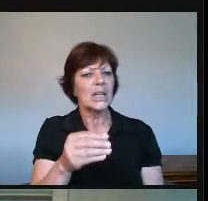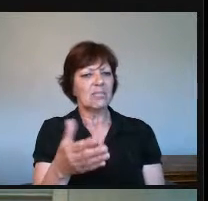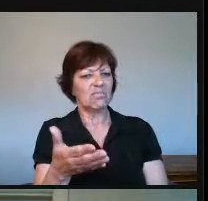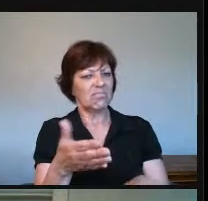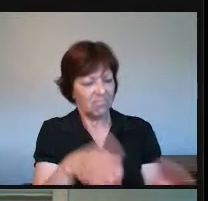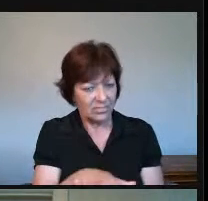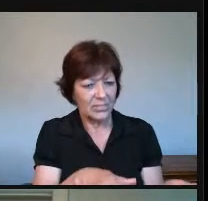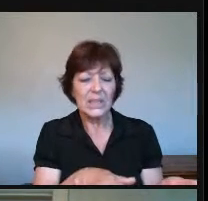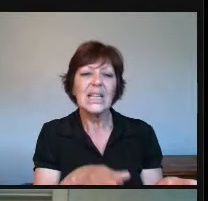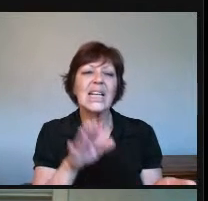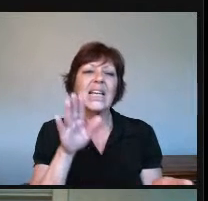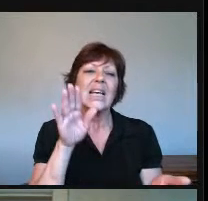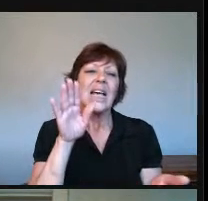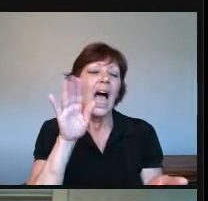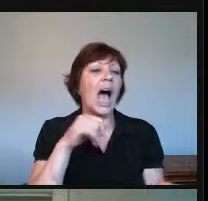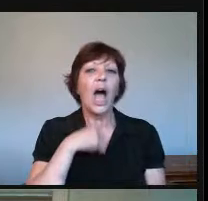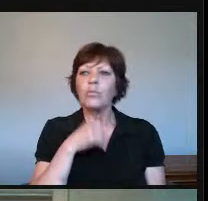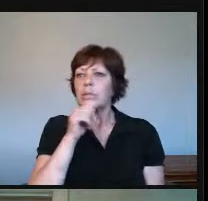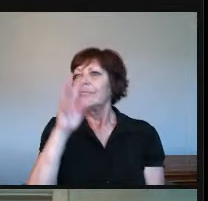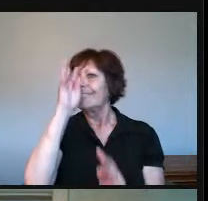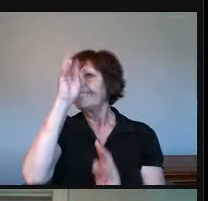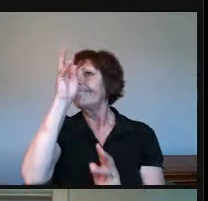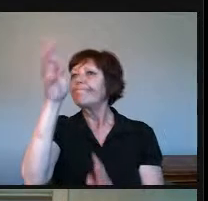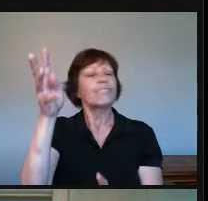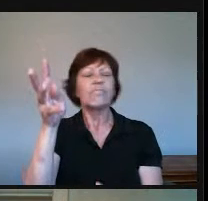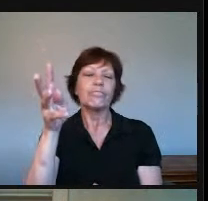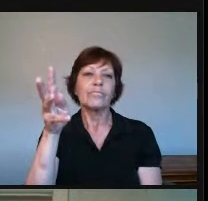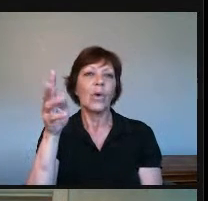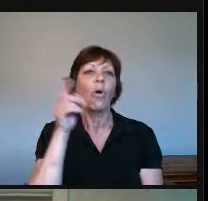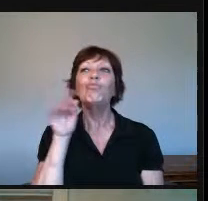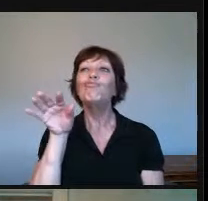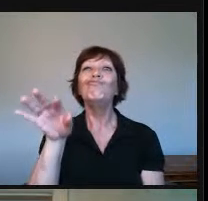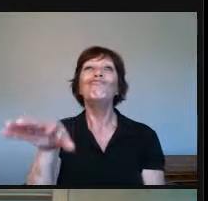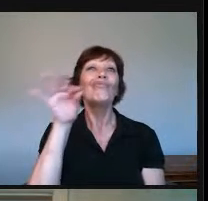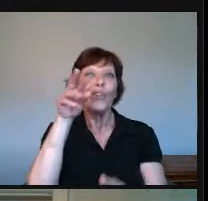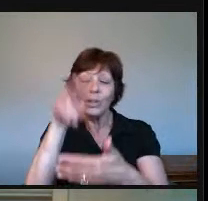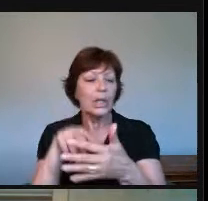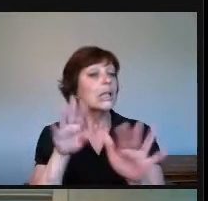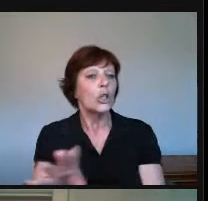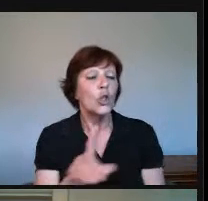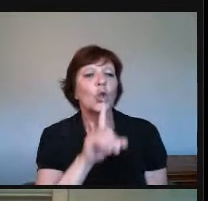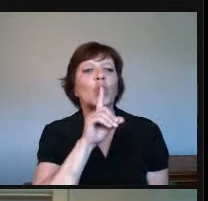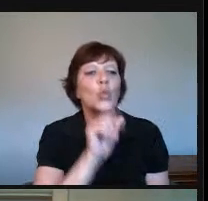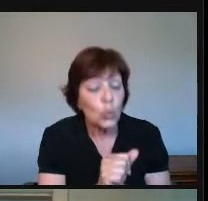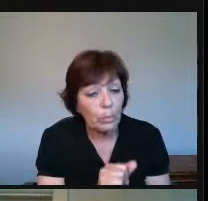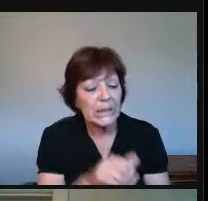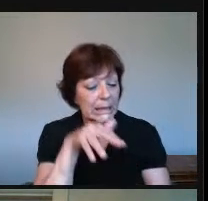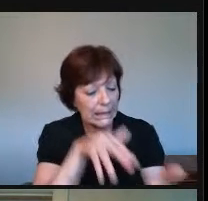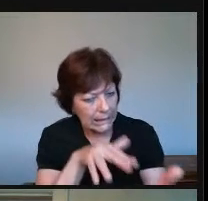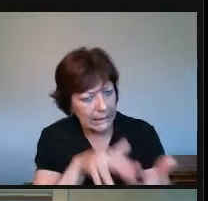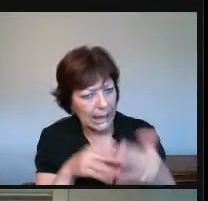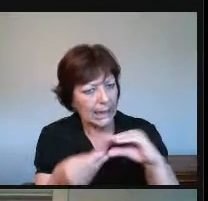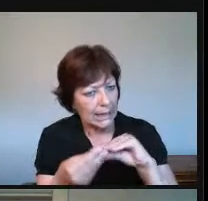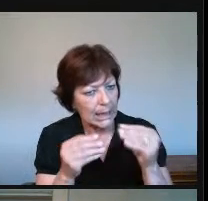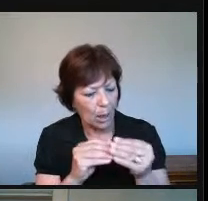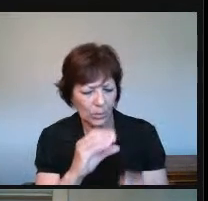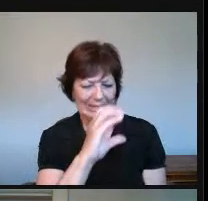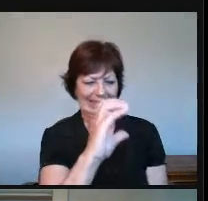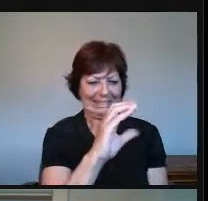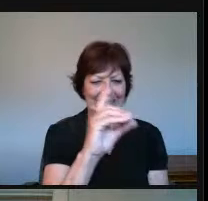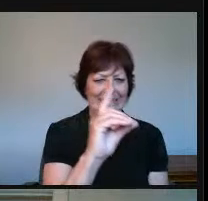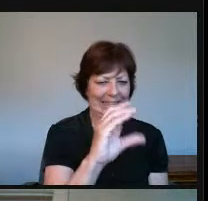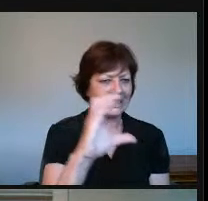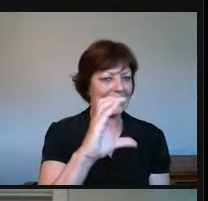That's right. That's not something I'm making up. That's not coming randomly from the internet. That is a CDC study that was published